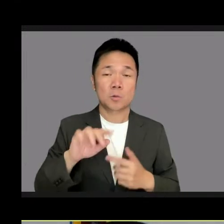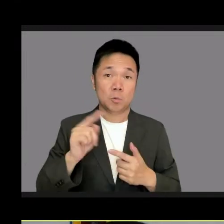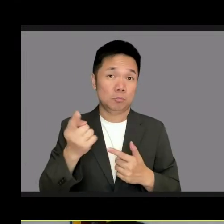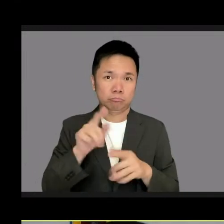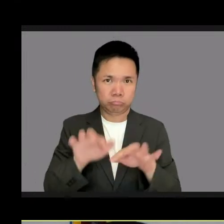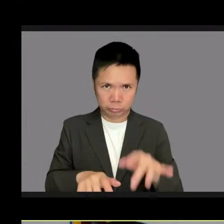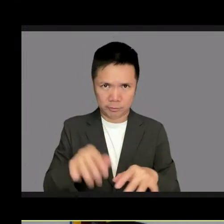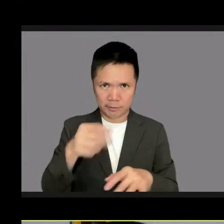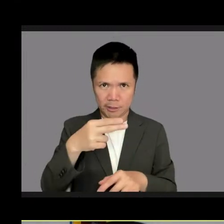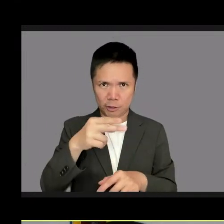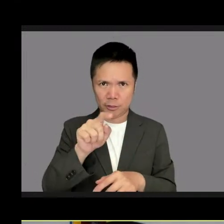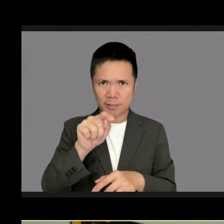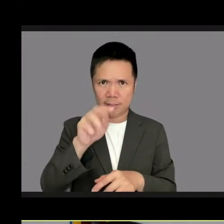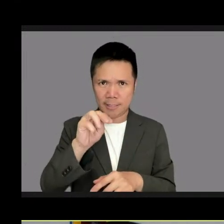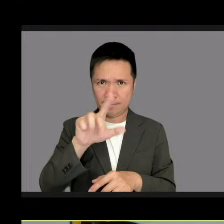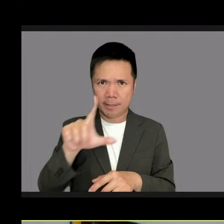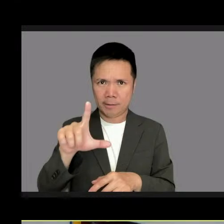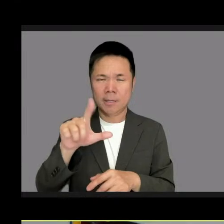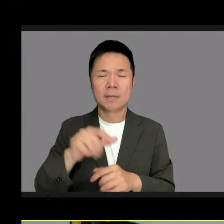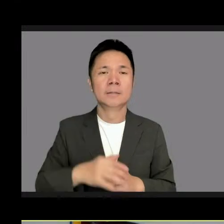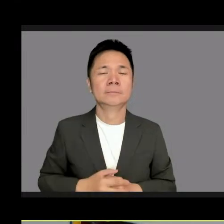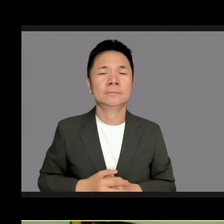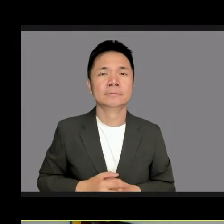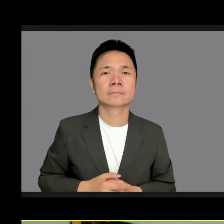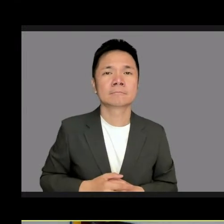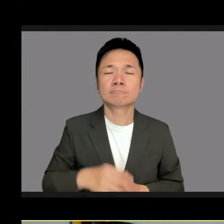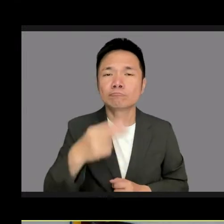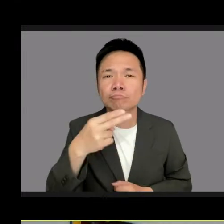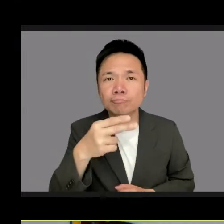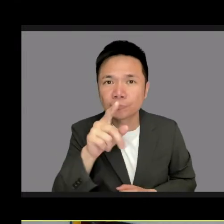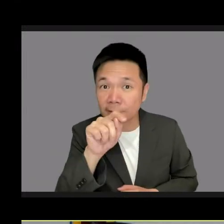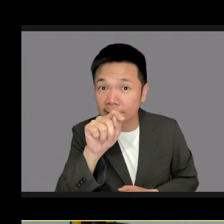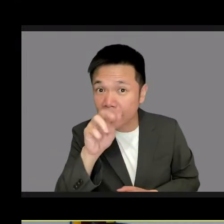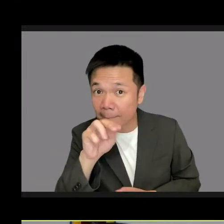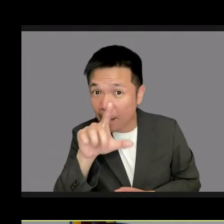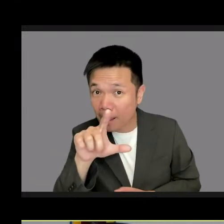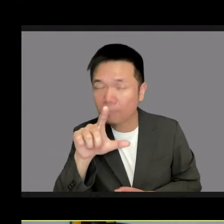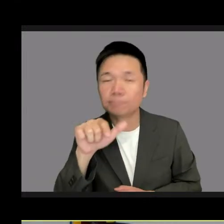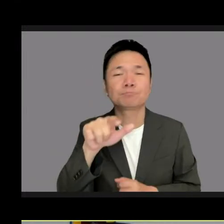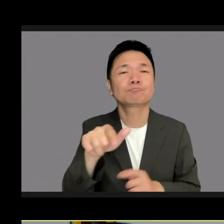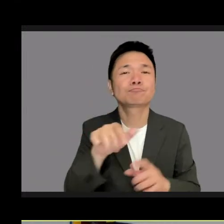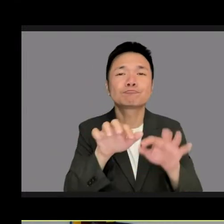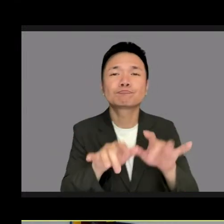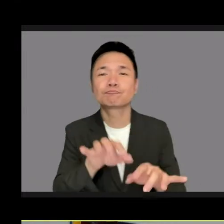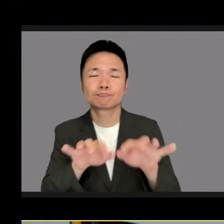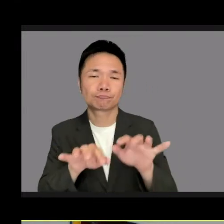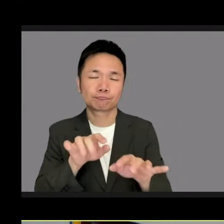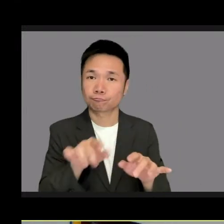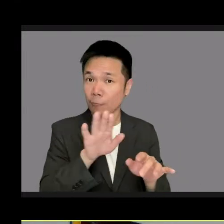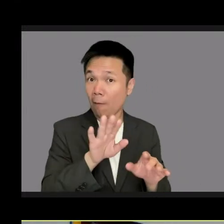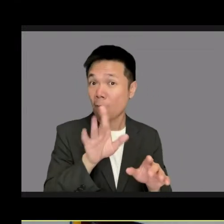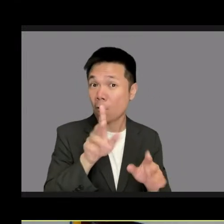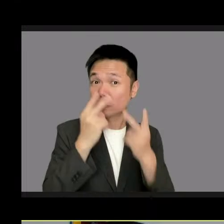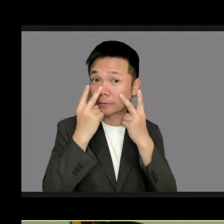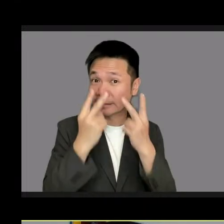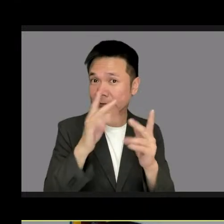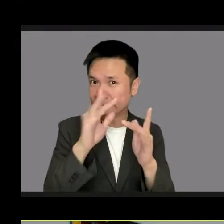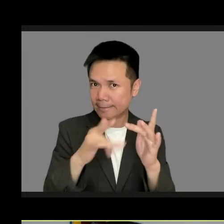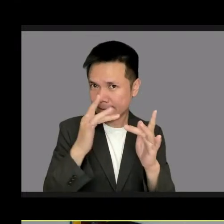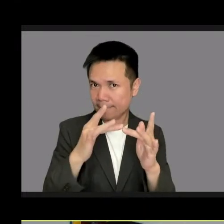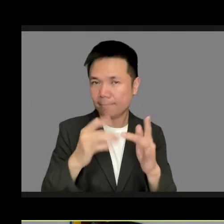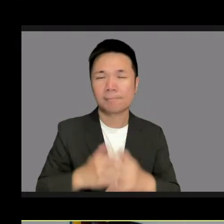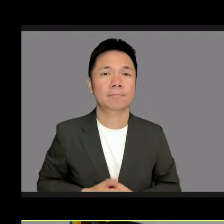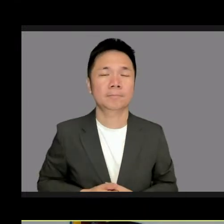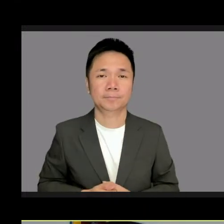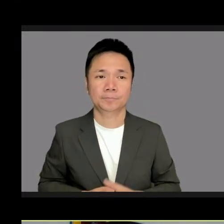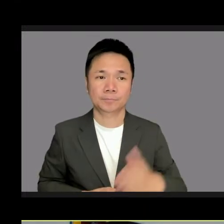the most common component or the element that was there on the internet to be accessed. So